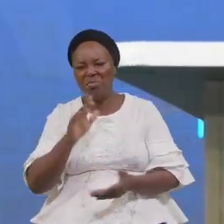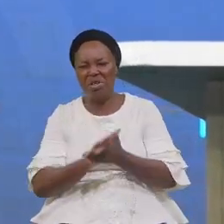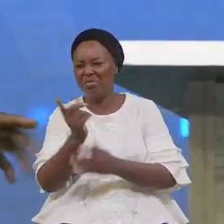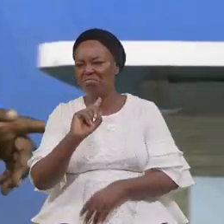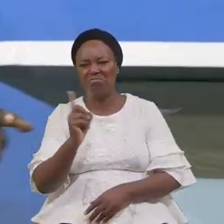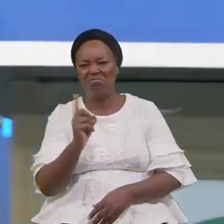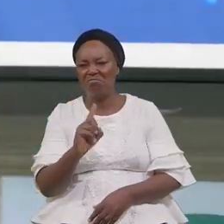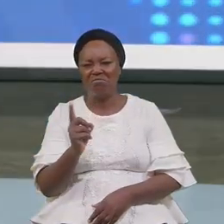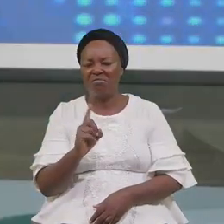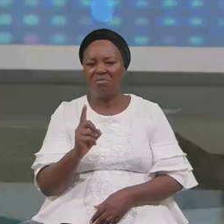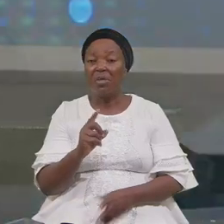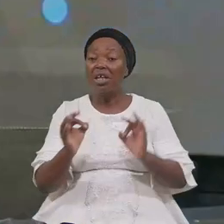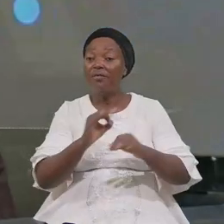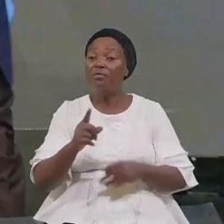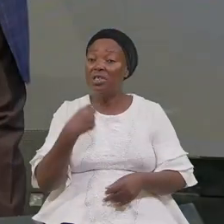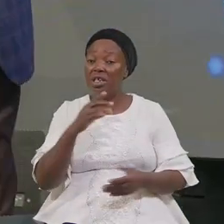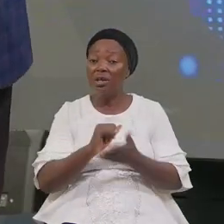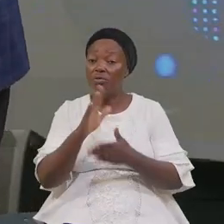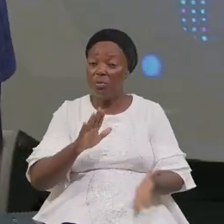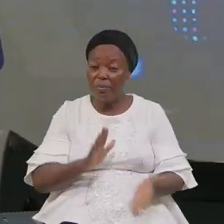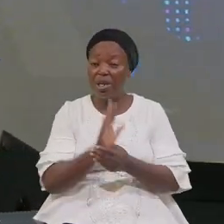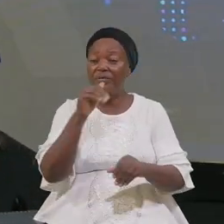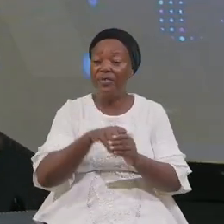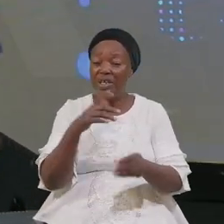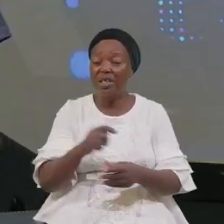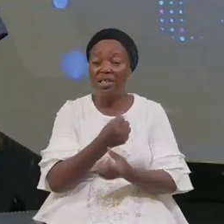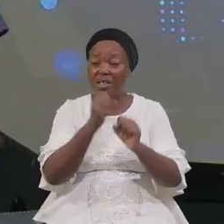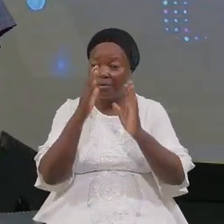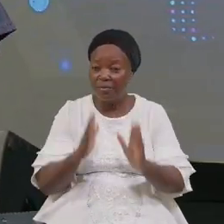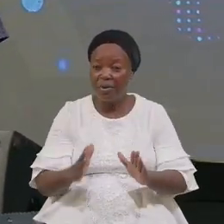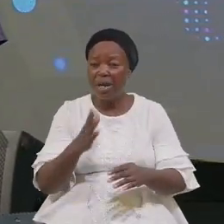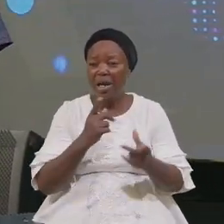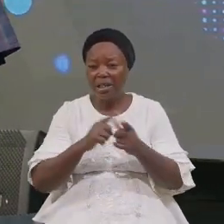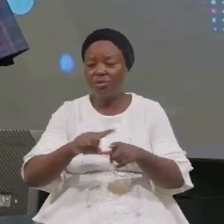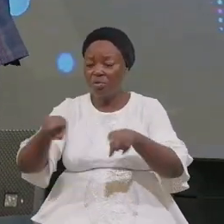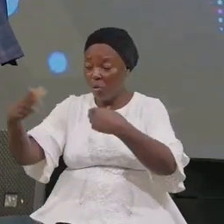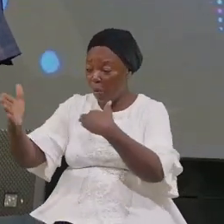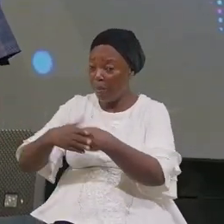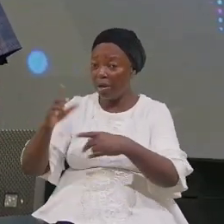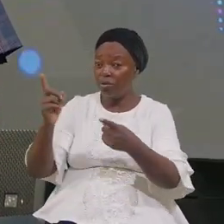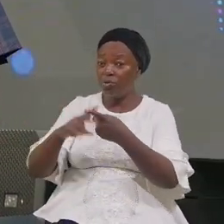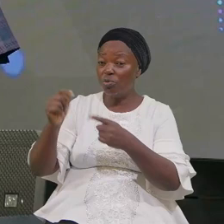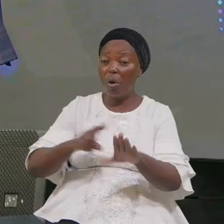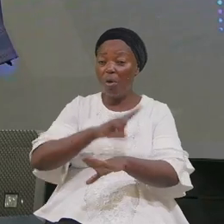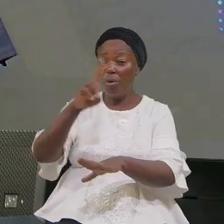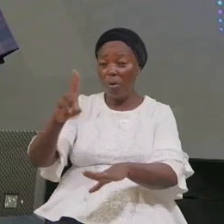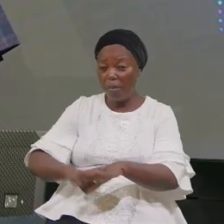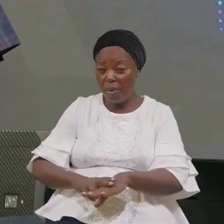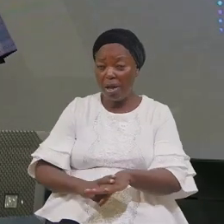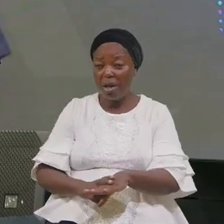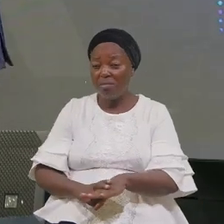If you say you believe in the Savior, and you go back to your normal,